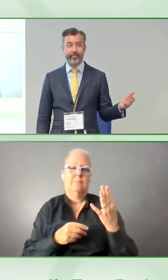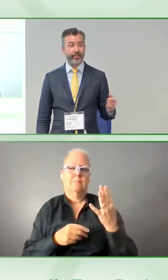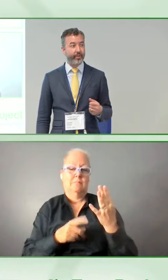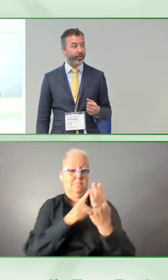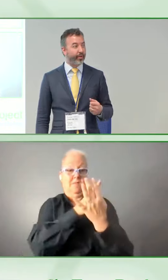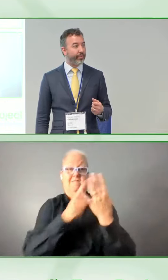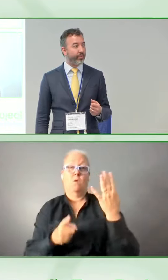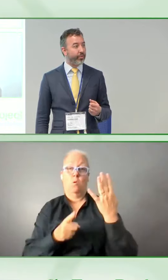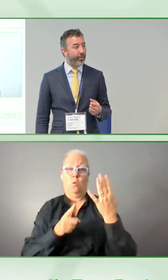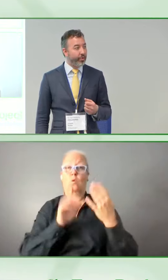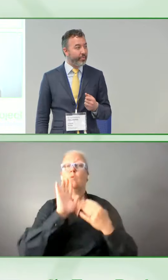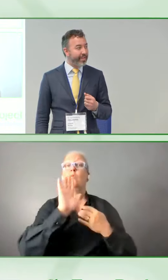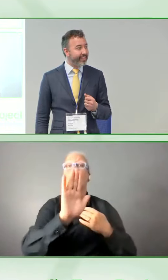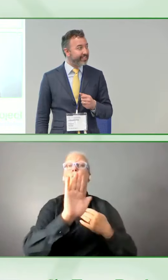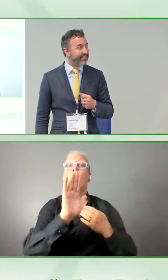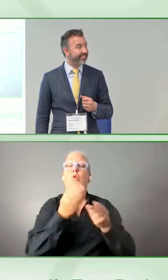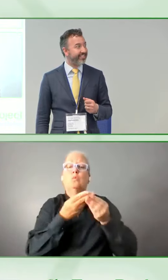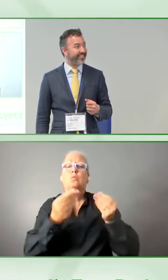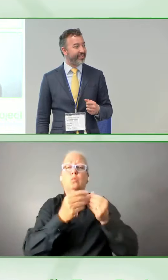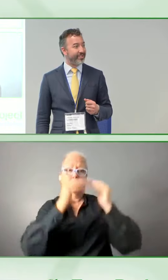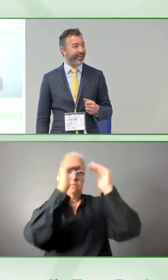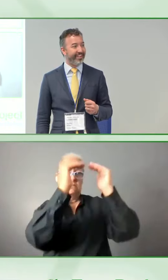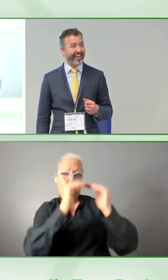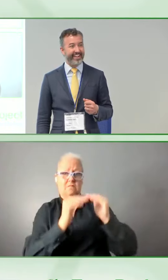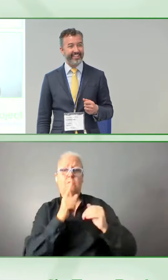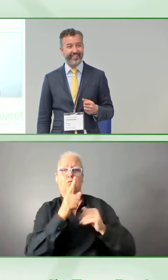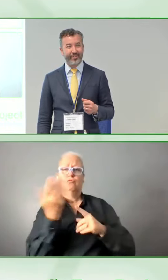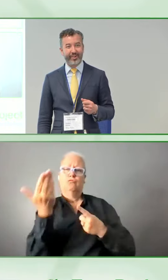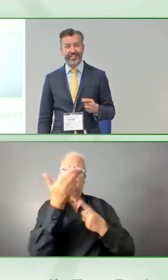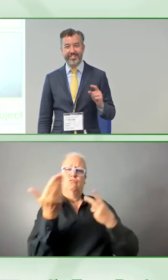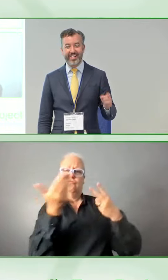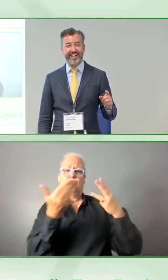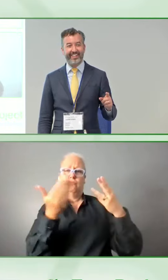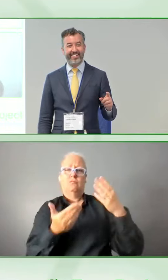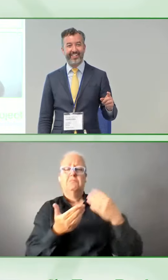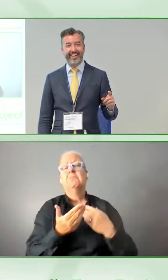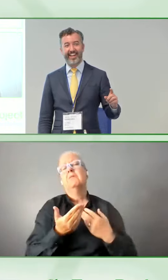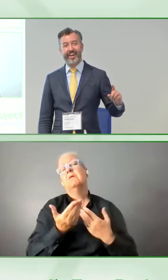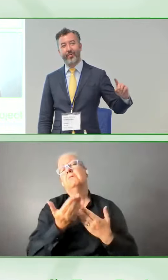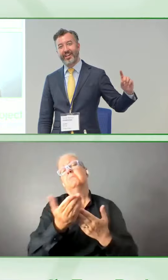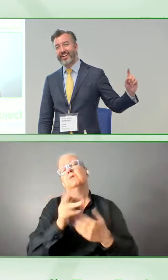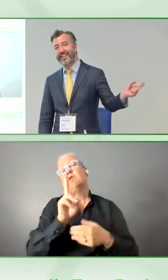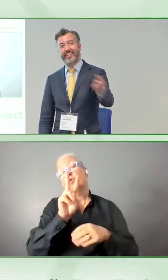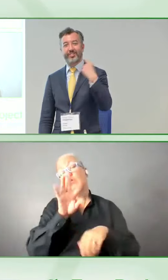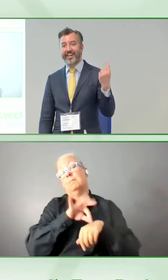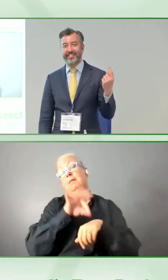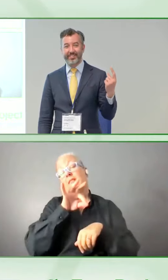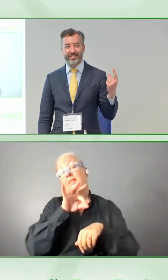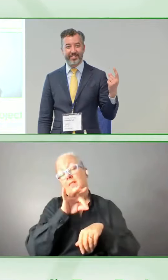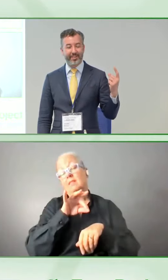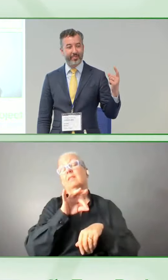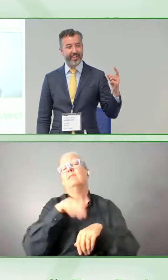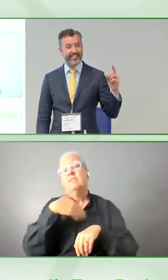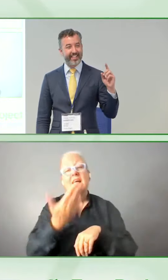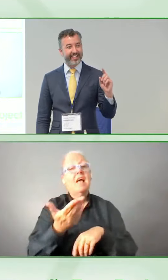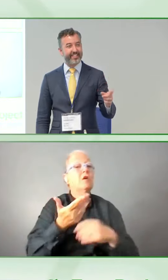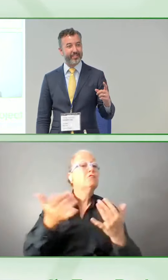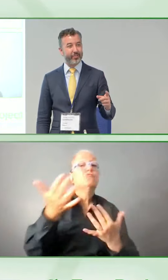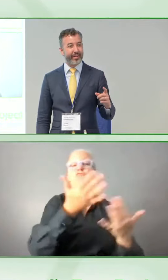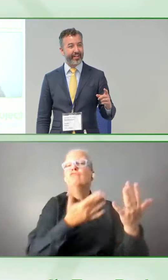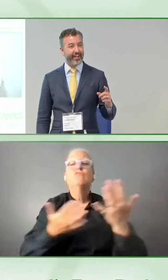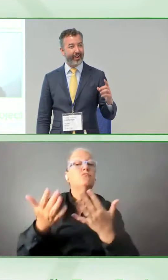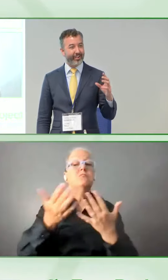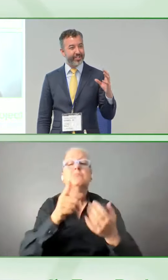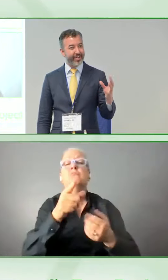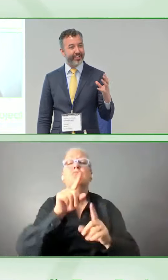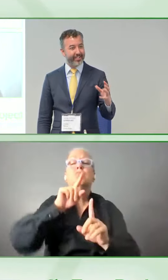Cool. We'll give you 2 minutes to do all that. We're going to share, and then I want to collect your answers because I think this is